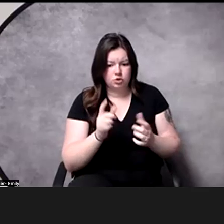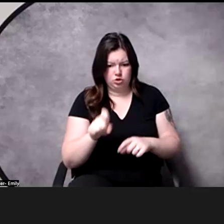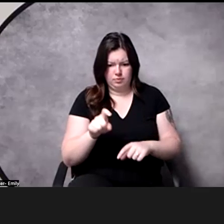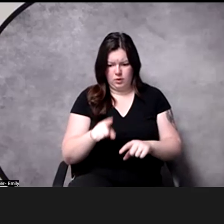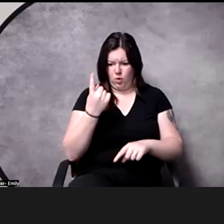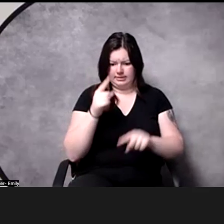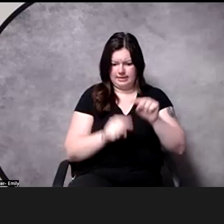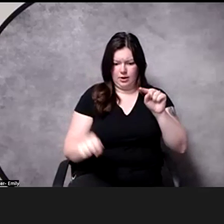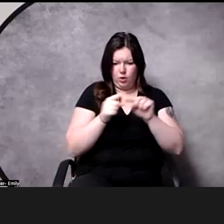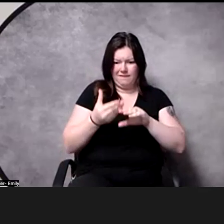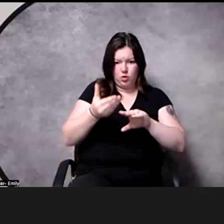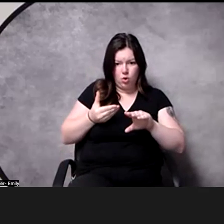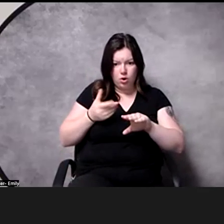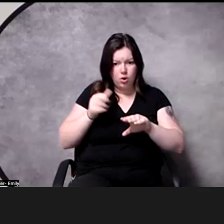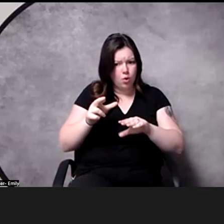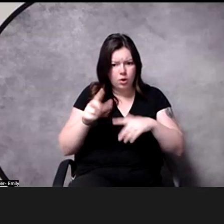do that?